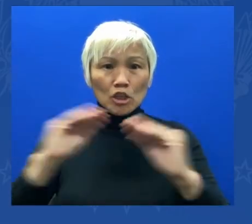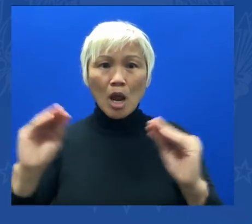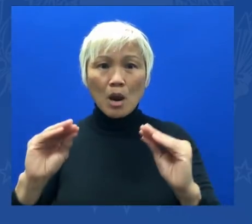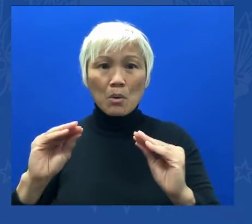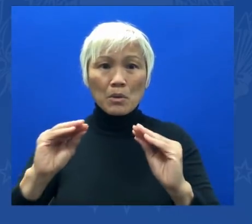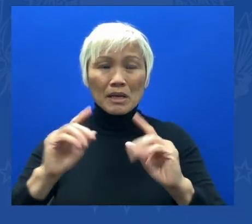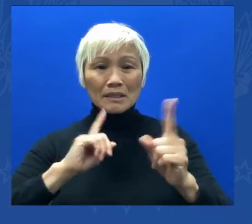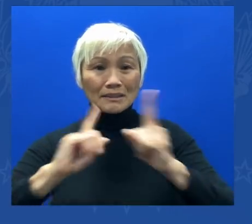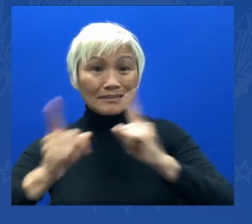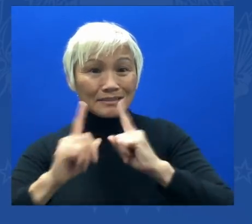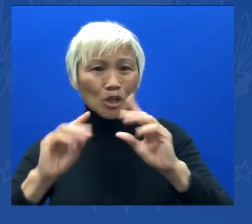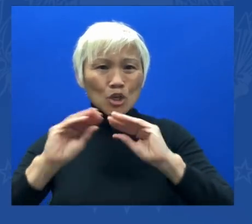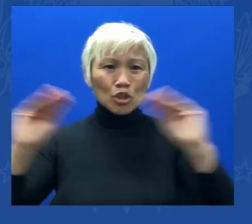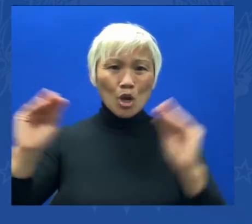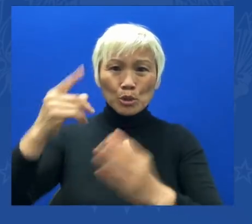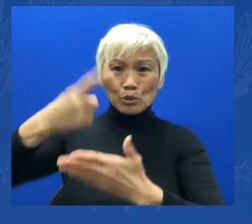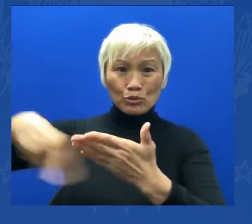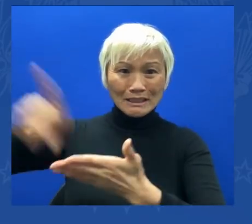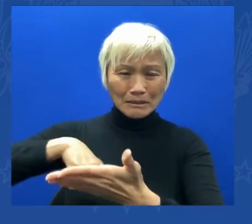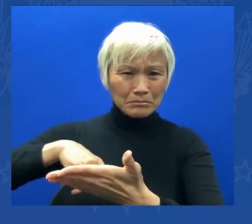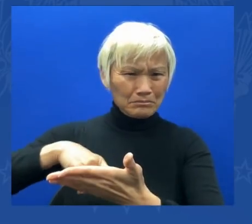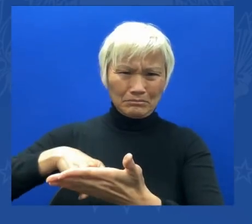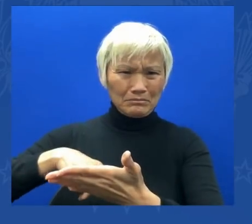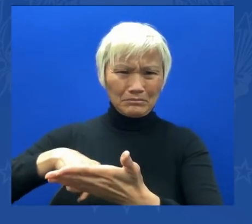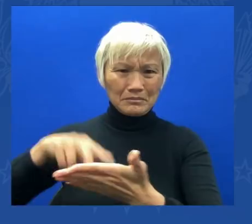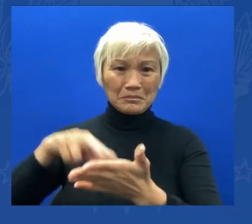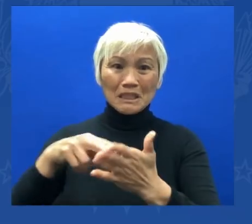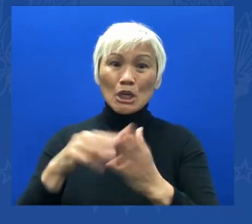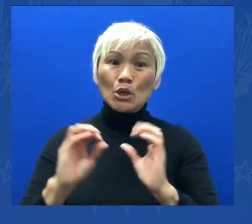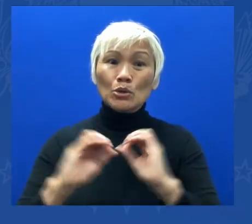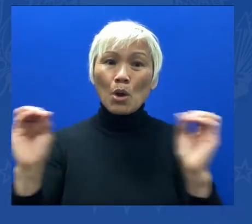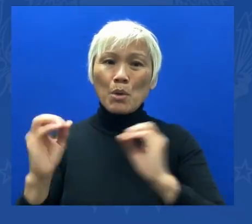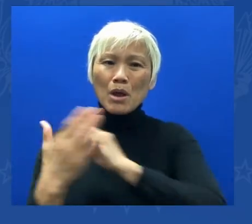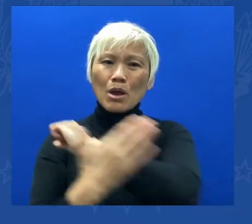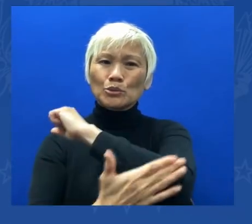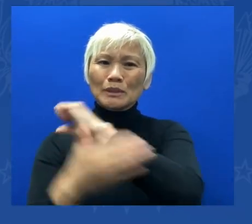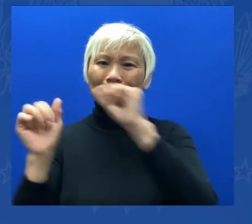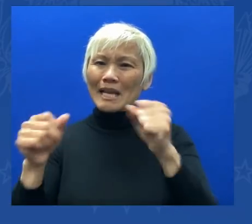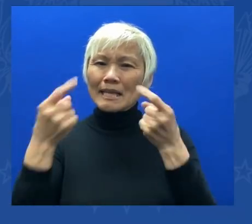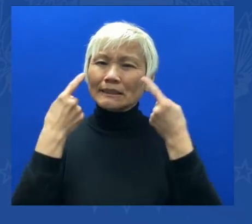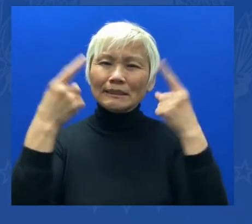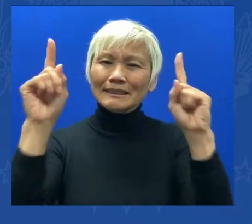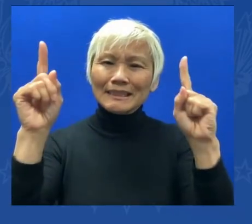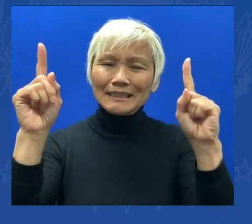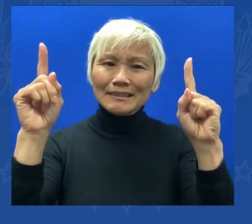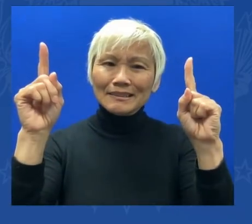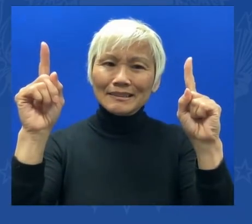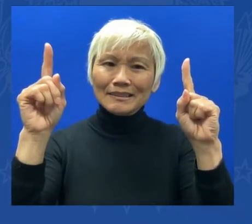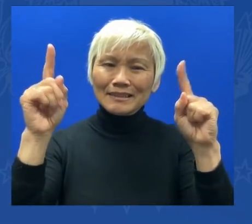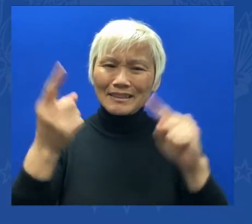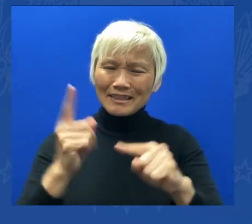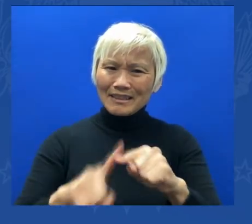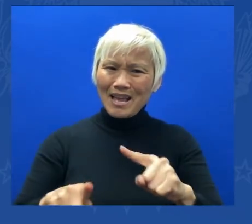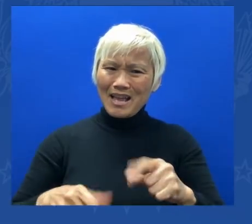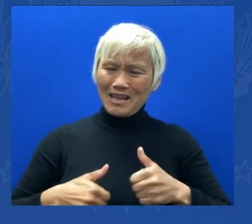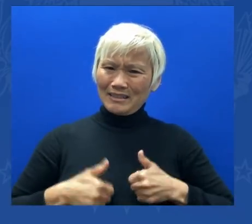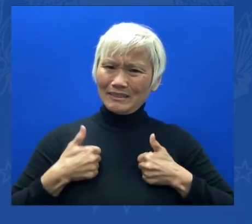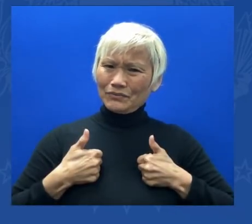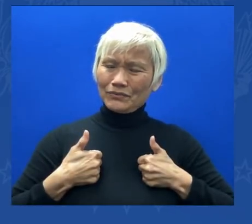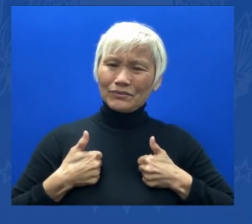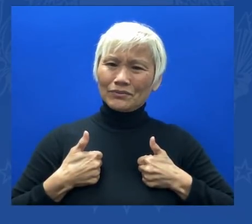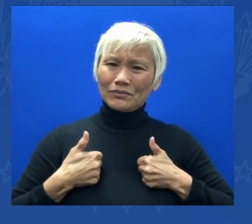succeed, and no republic can survive." The First Amendment grants a free press extraordinary